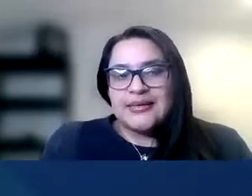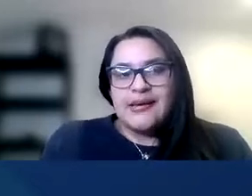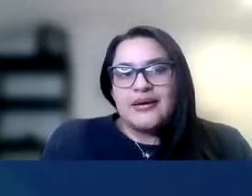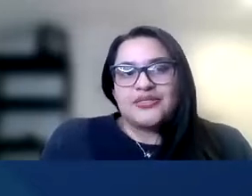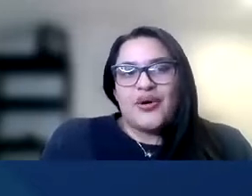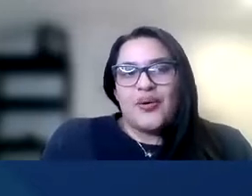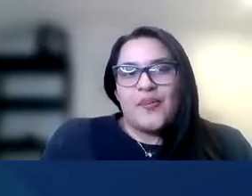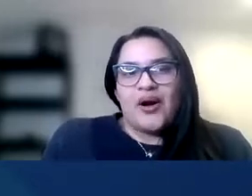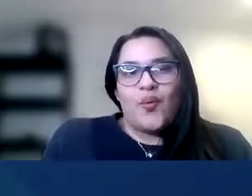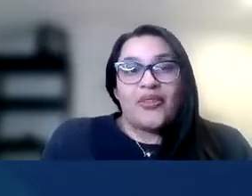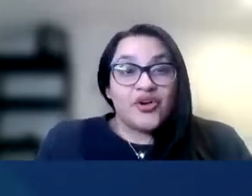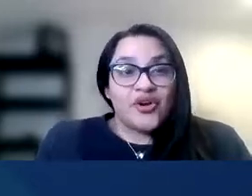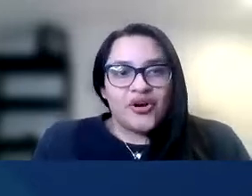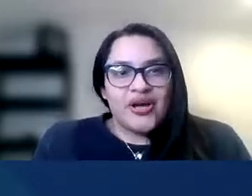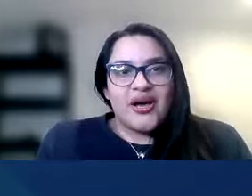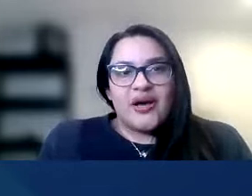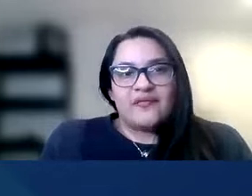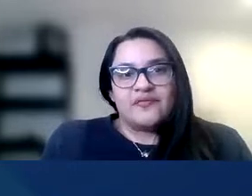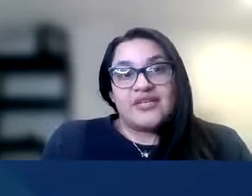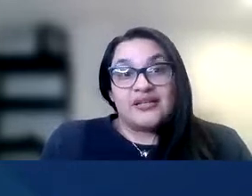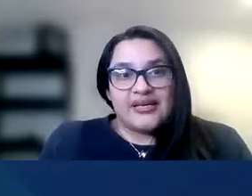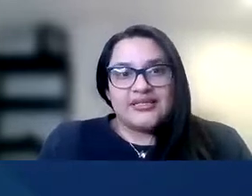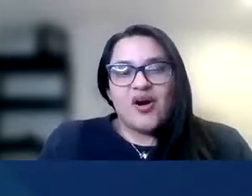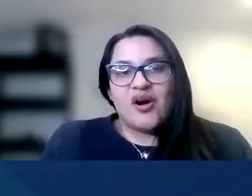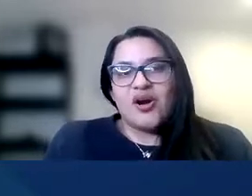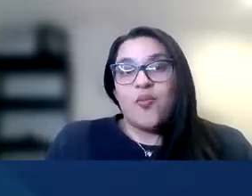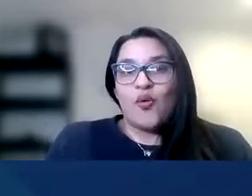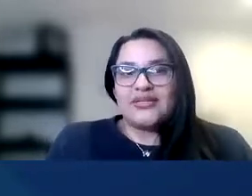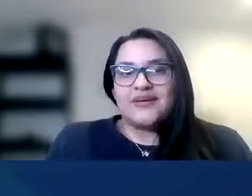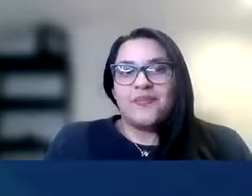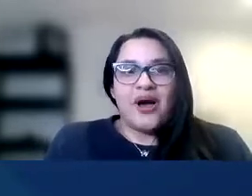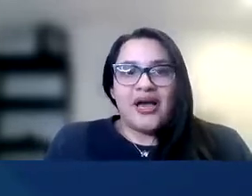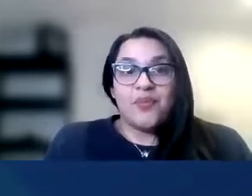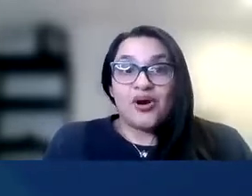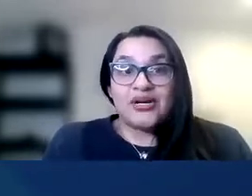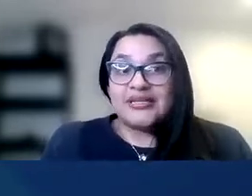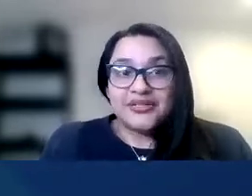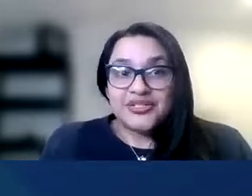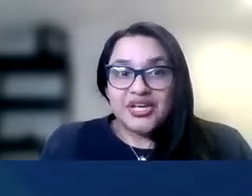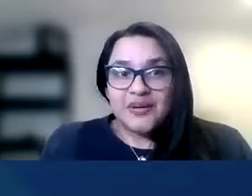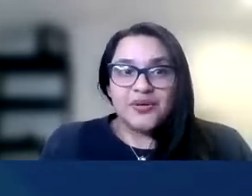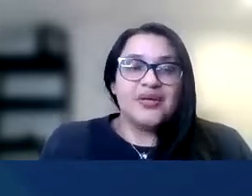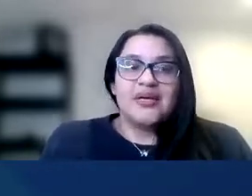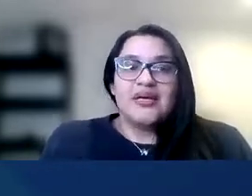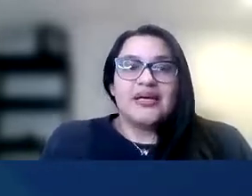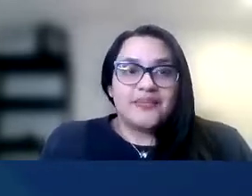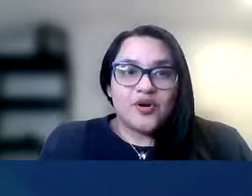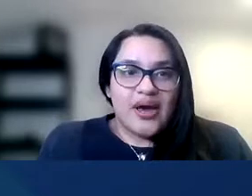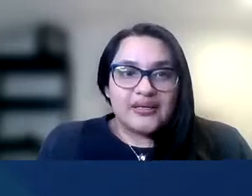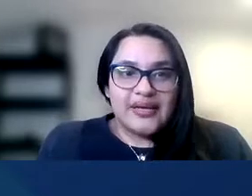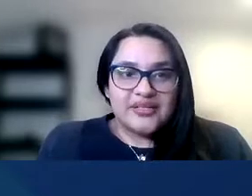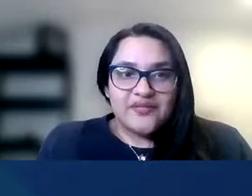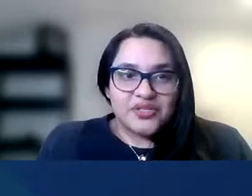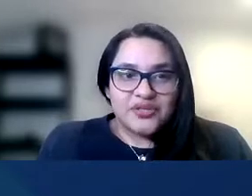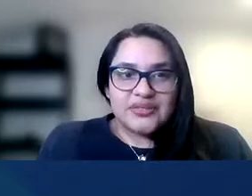proportions. So about 1/3 of delegates are appointed by party leadership and